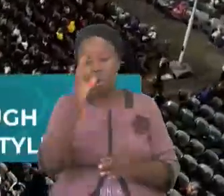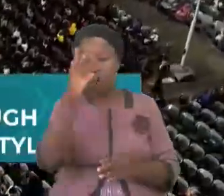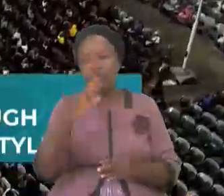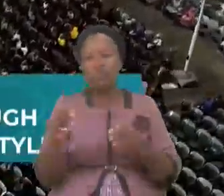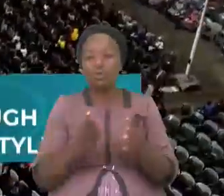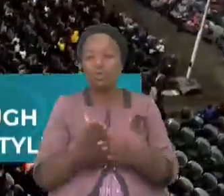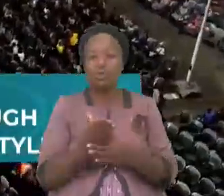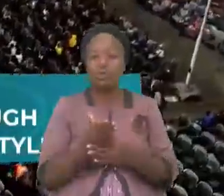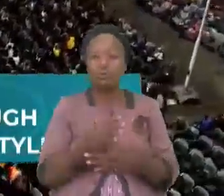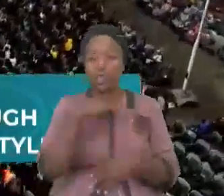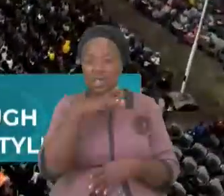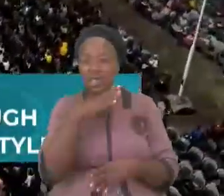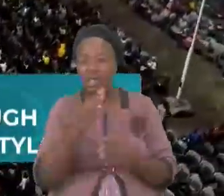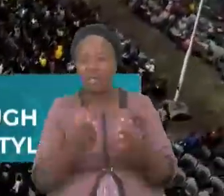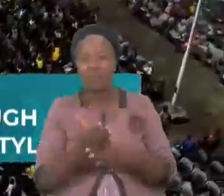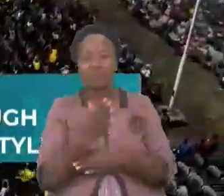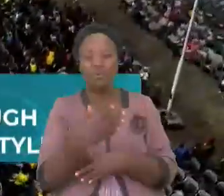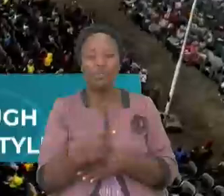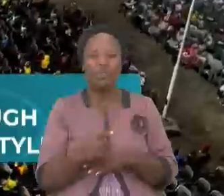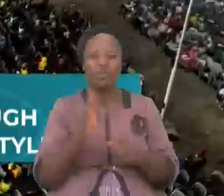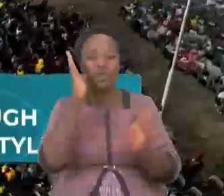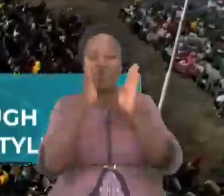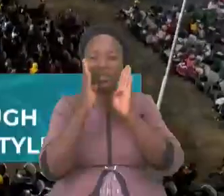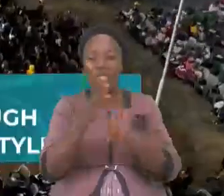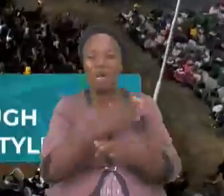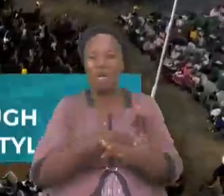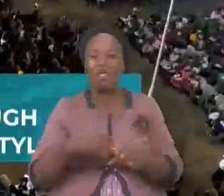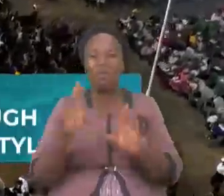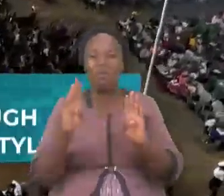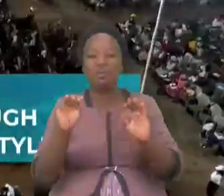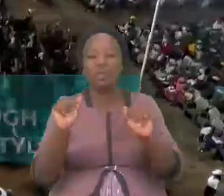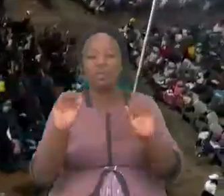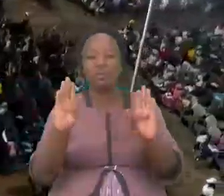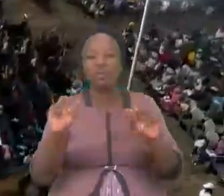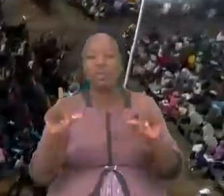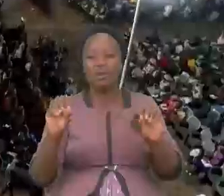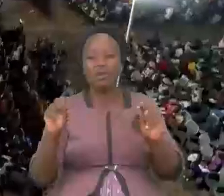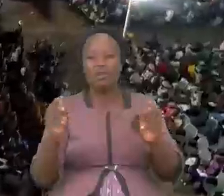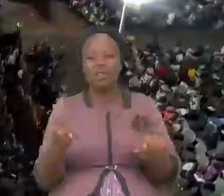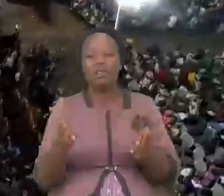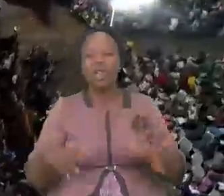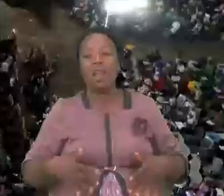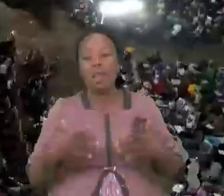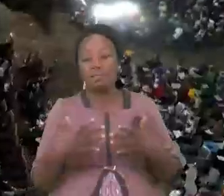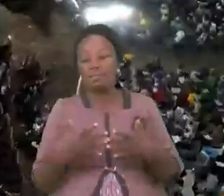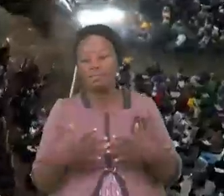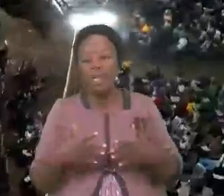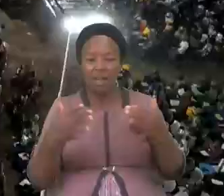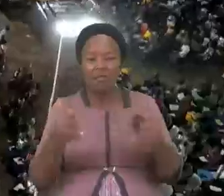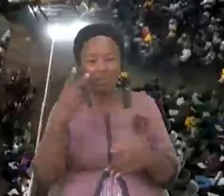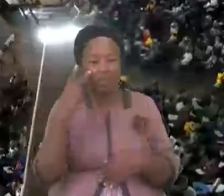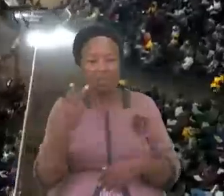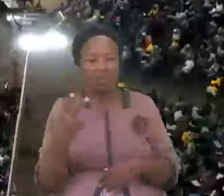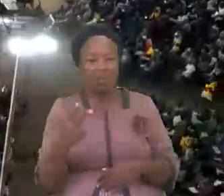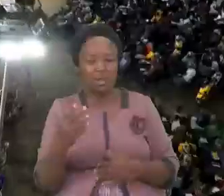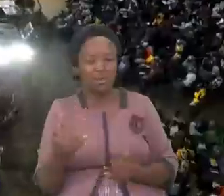The children of Israel were at two of them, just like here, we have north, we have east, we have south, and we have west. They